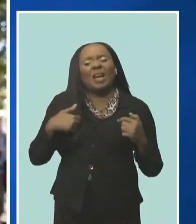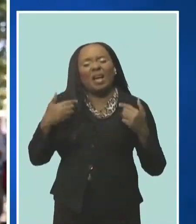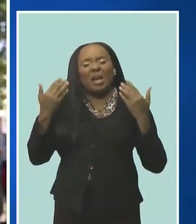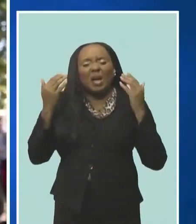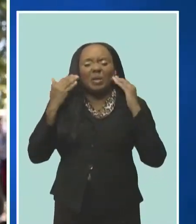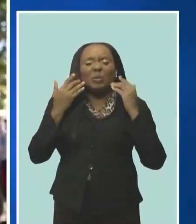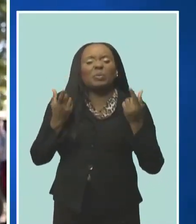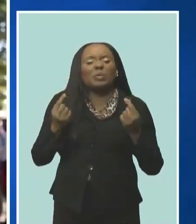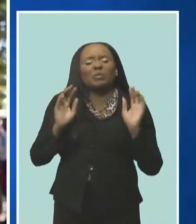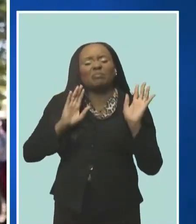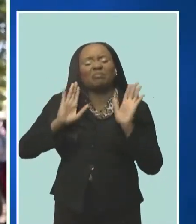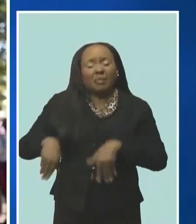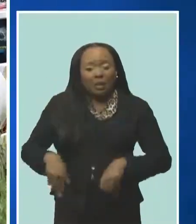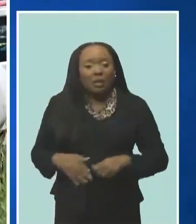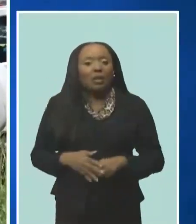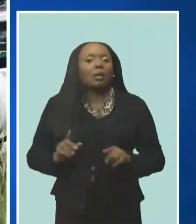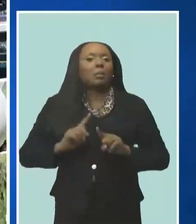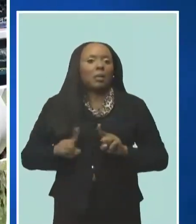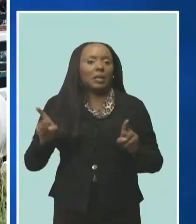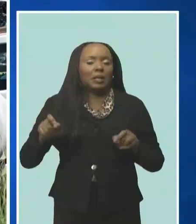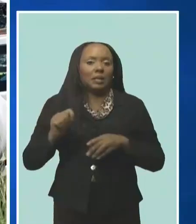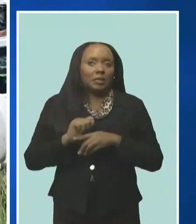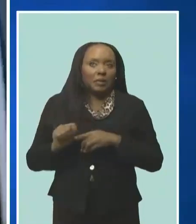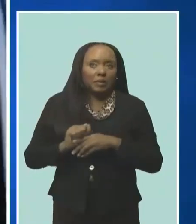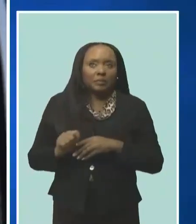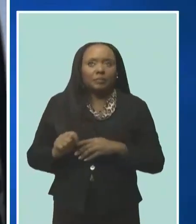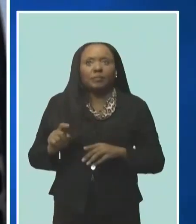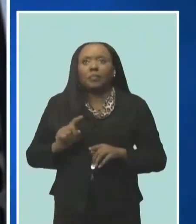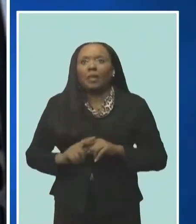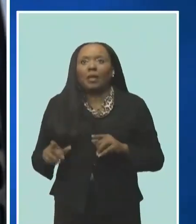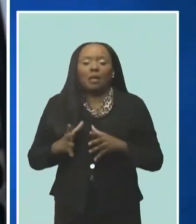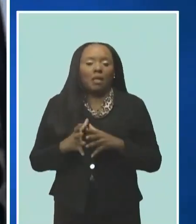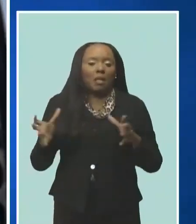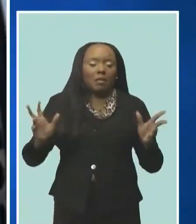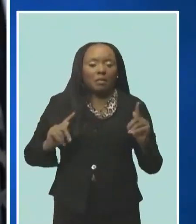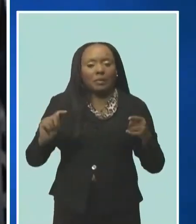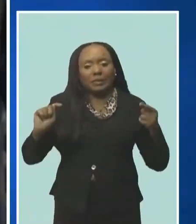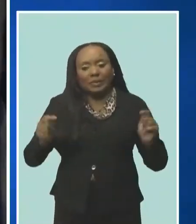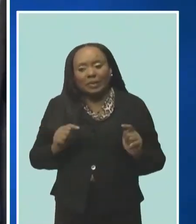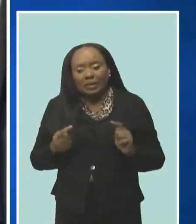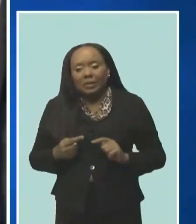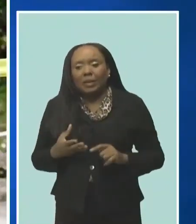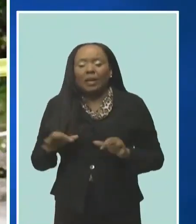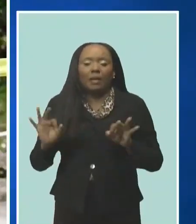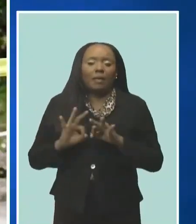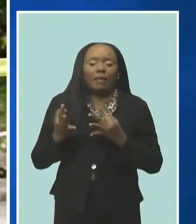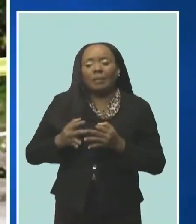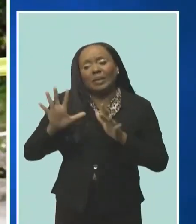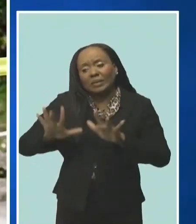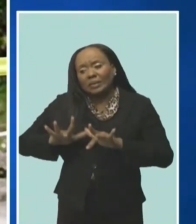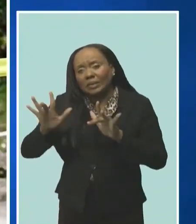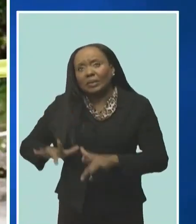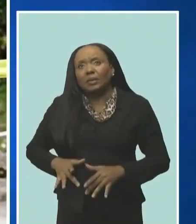Board CEO also said his heart goes out to the injured and their families. Investigations into